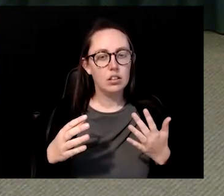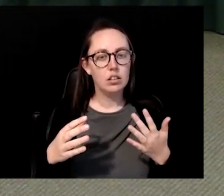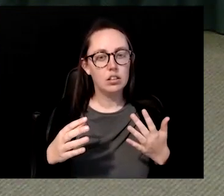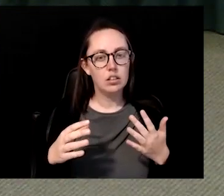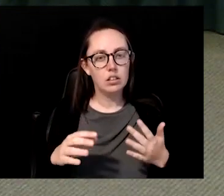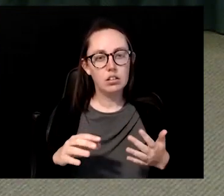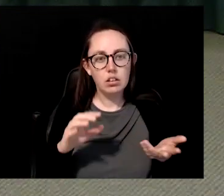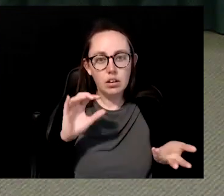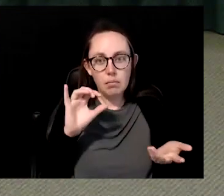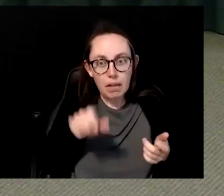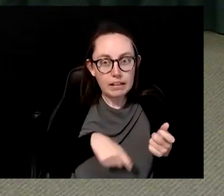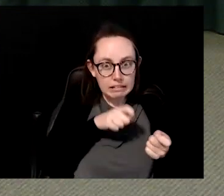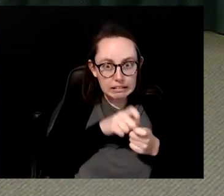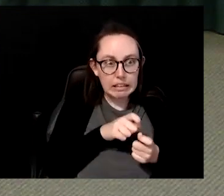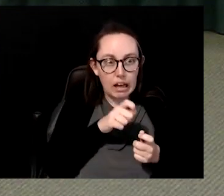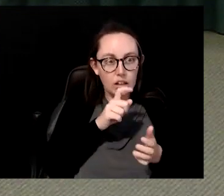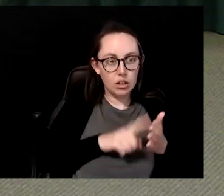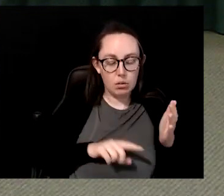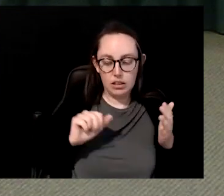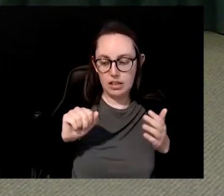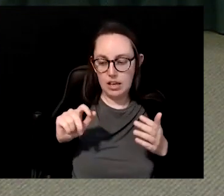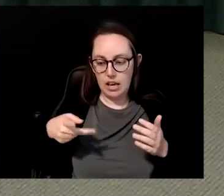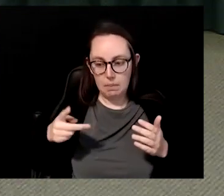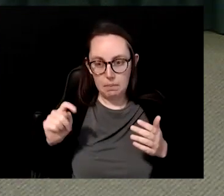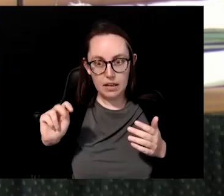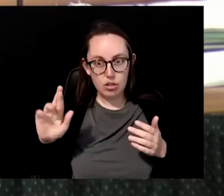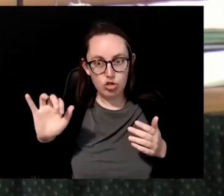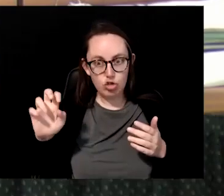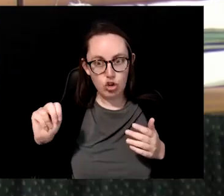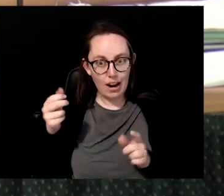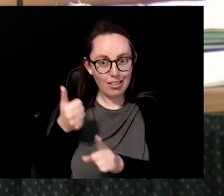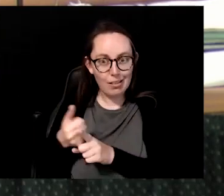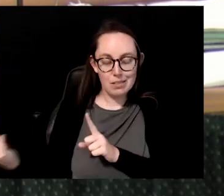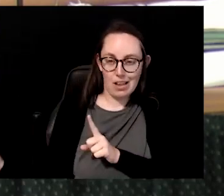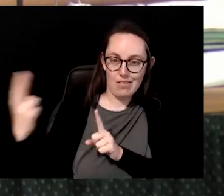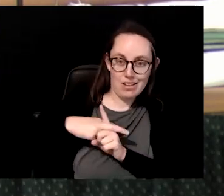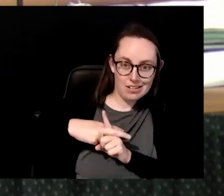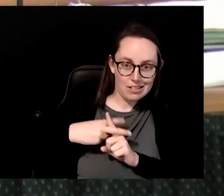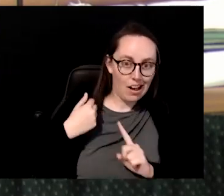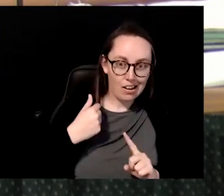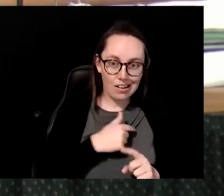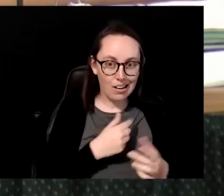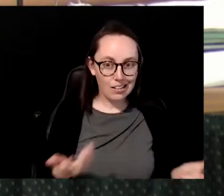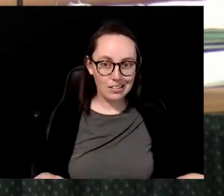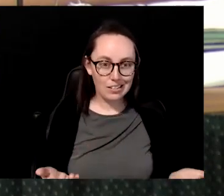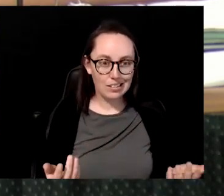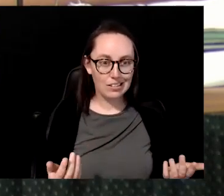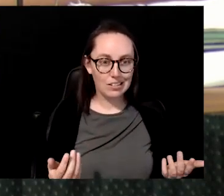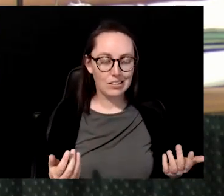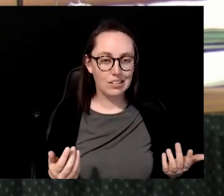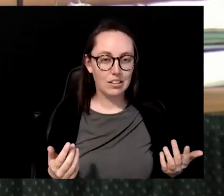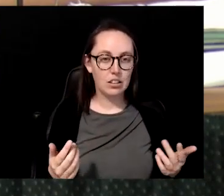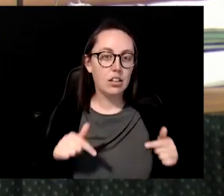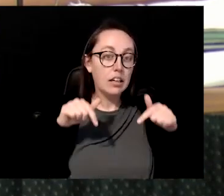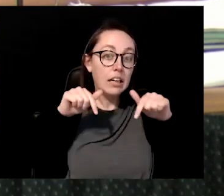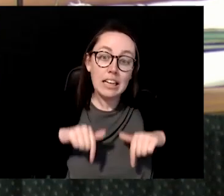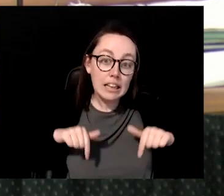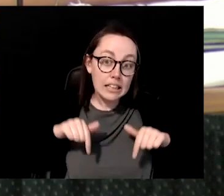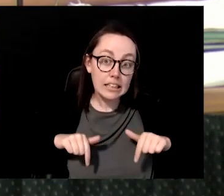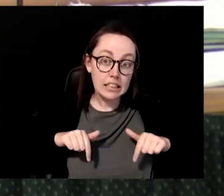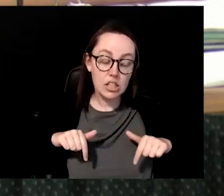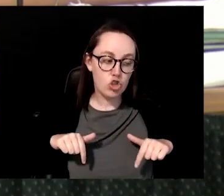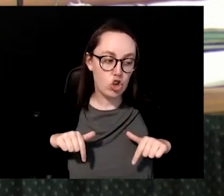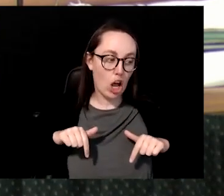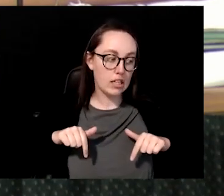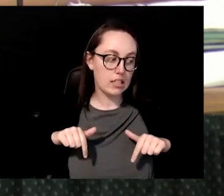Triton analysis if this is just a practical method of deciding for